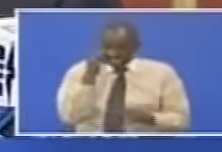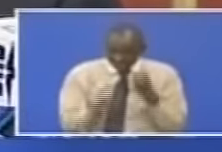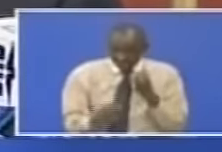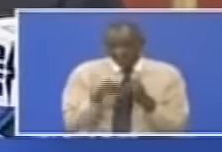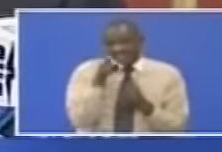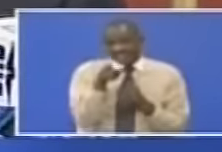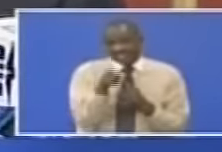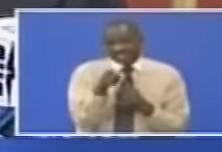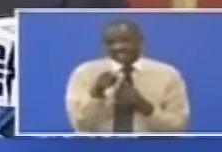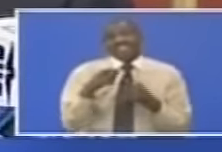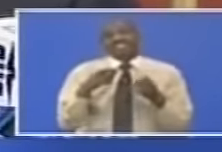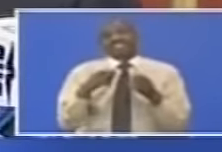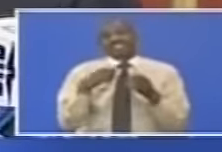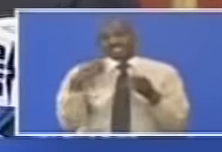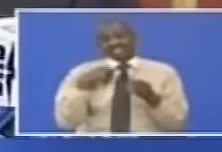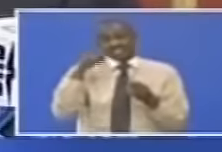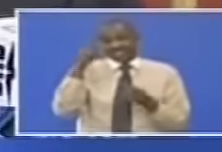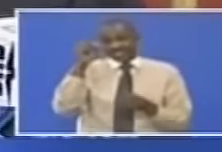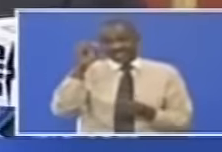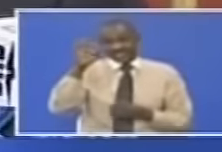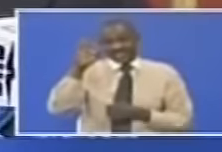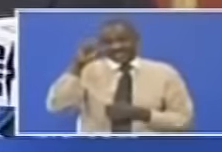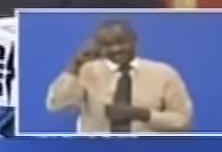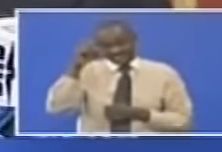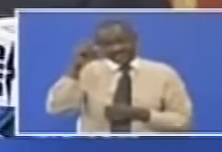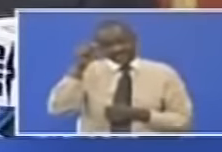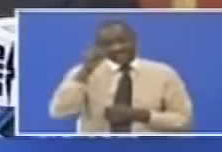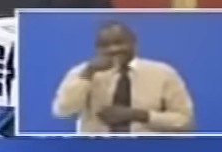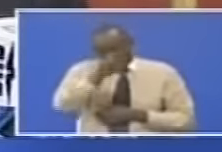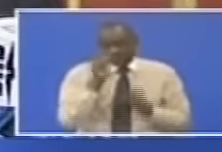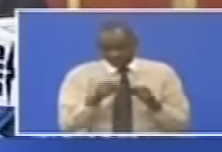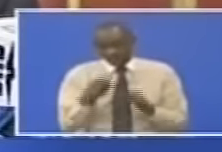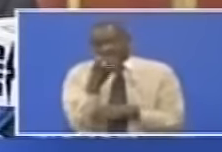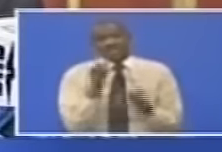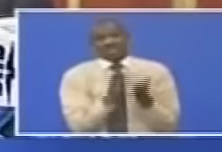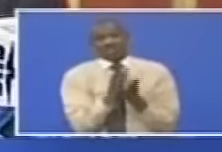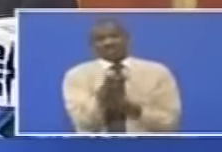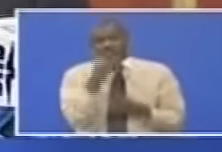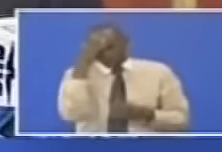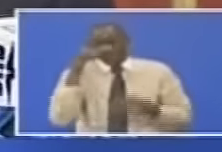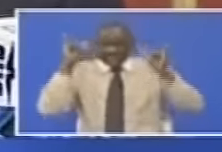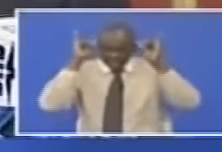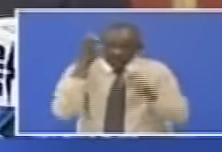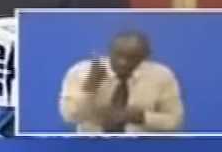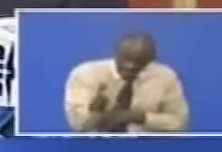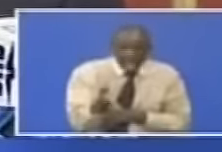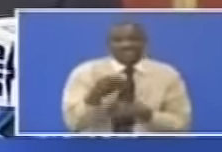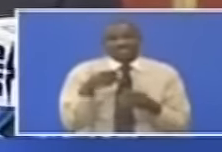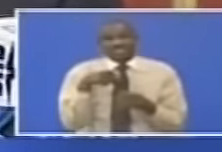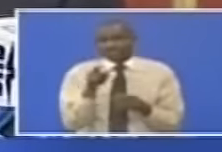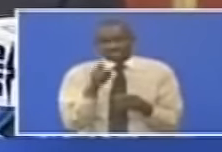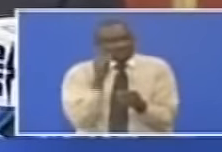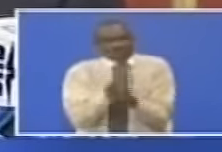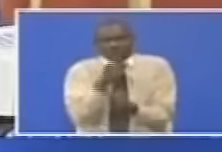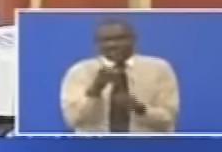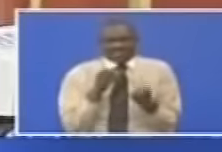San Antonio, Texas is a great place to basically wear a cowboy boot, look at cattle. They have nothing to do with New York in